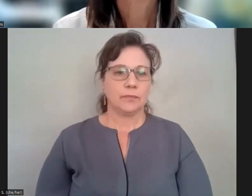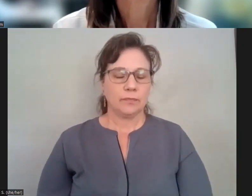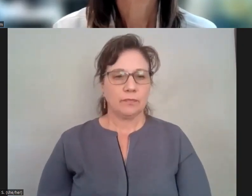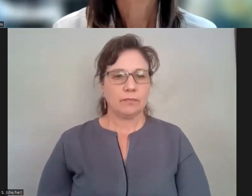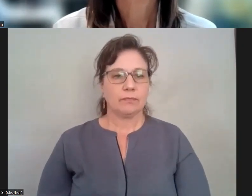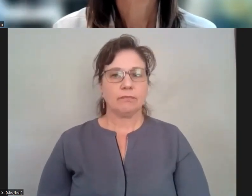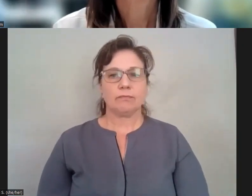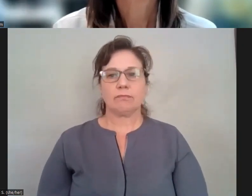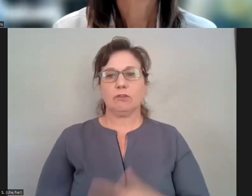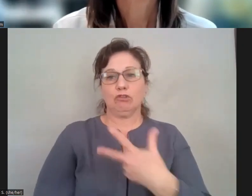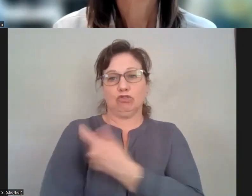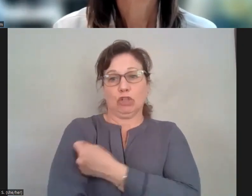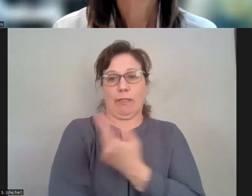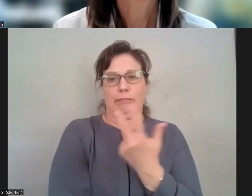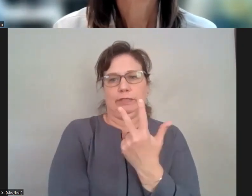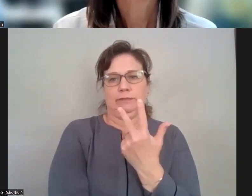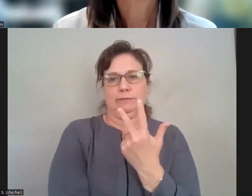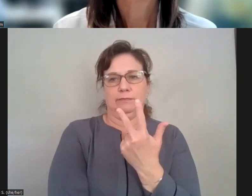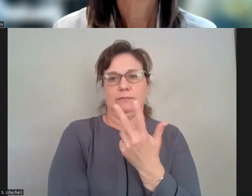3 shots, and that's it.